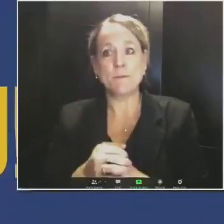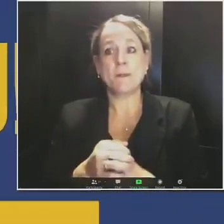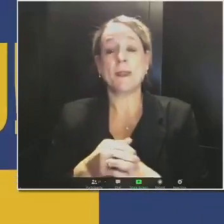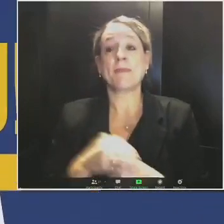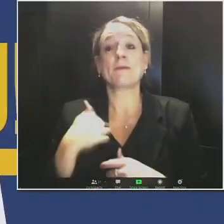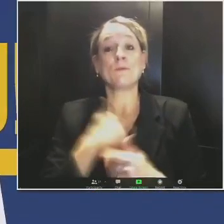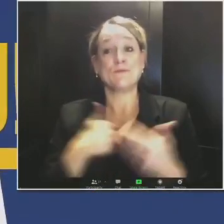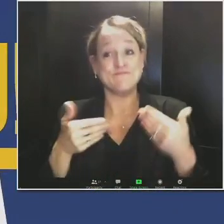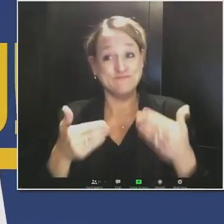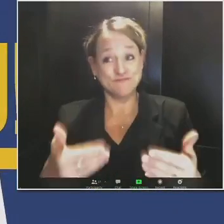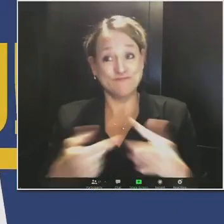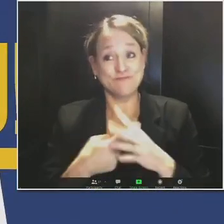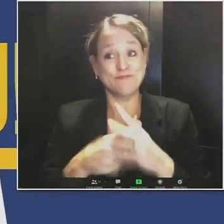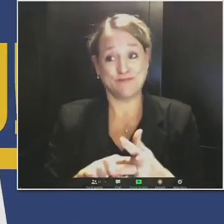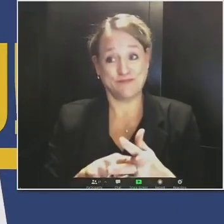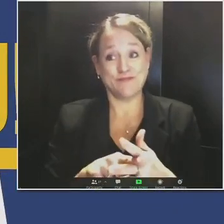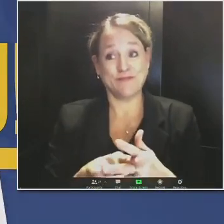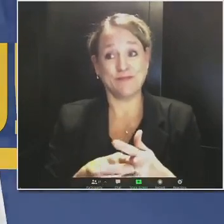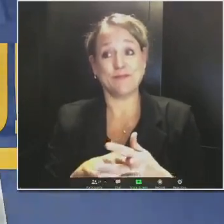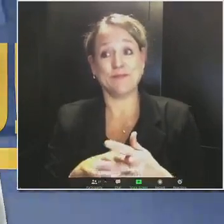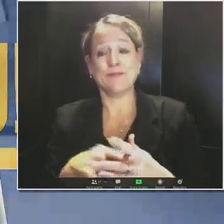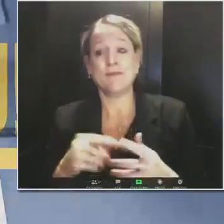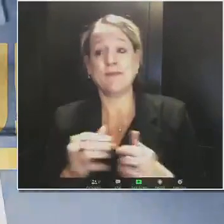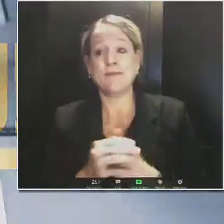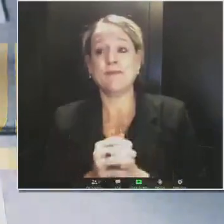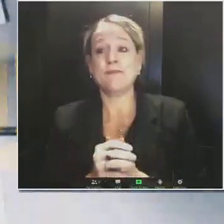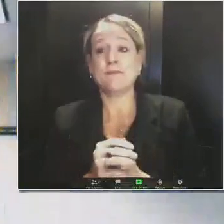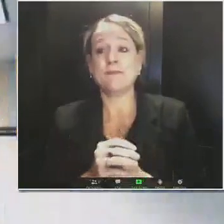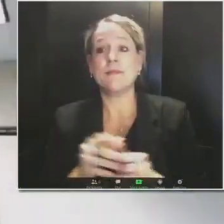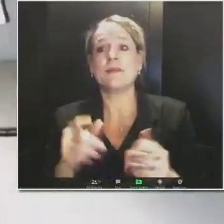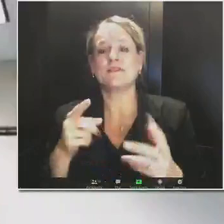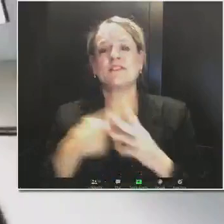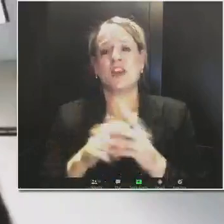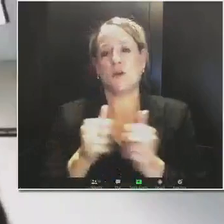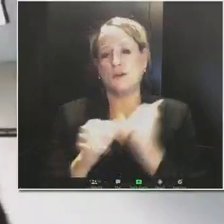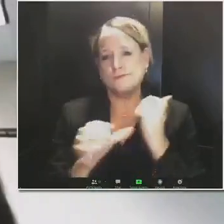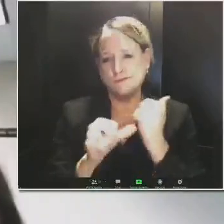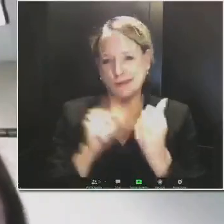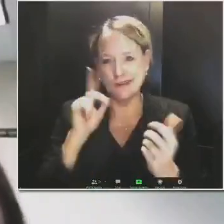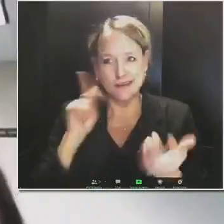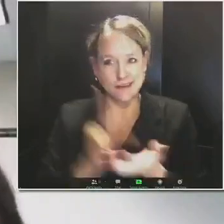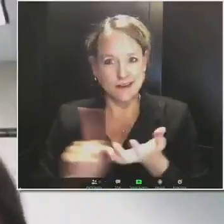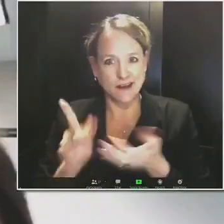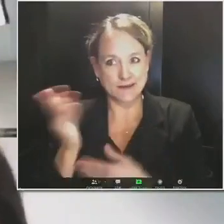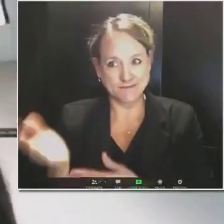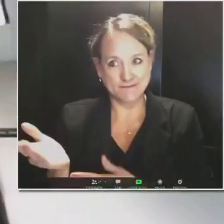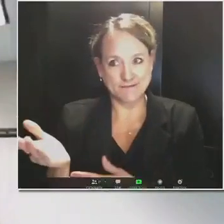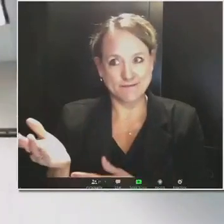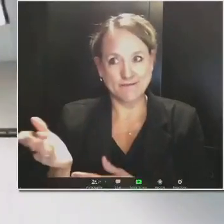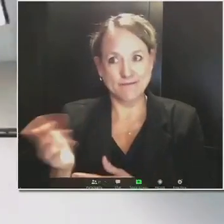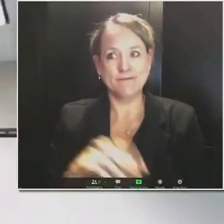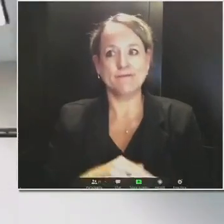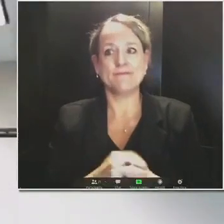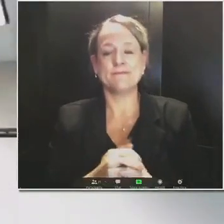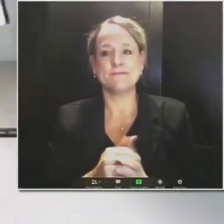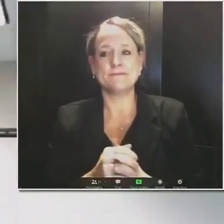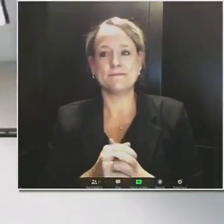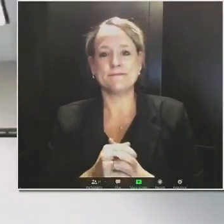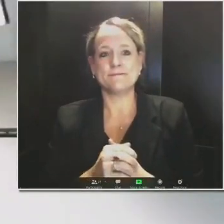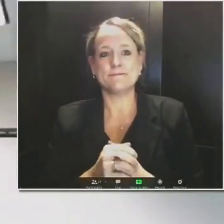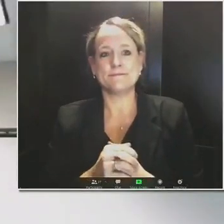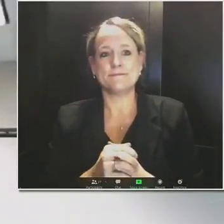and thank you for joining us today to explore some new data elements on the DHS COVID-19 website.